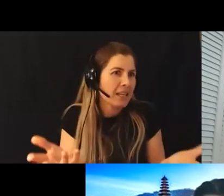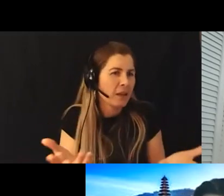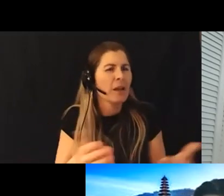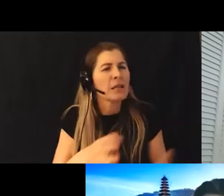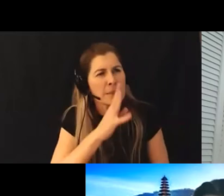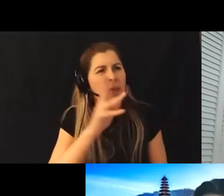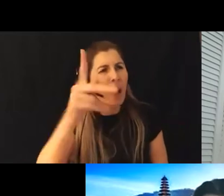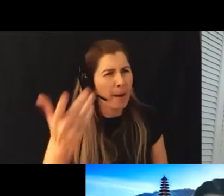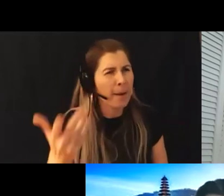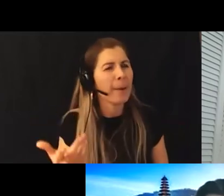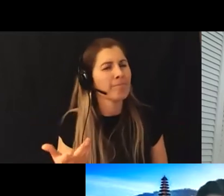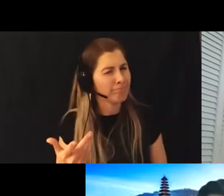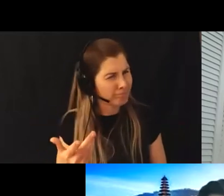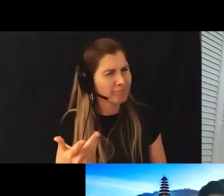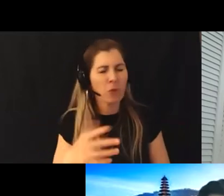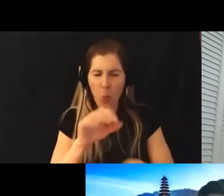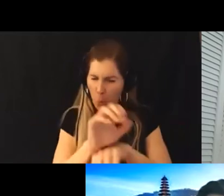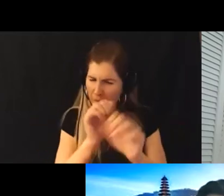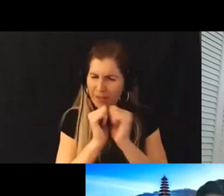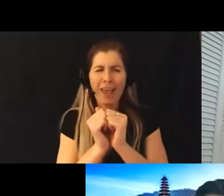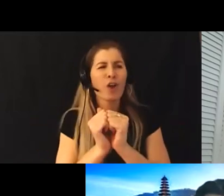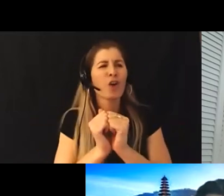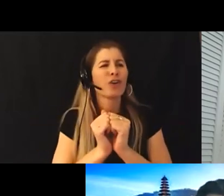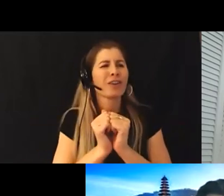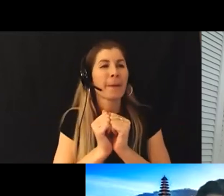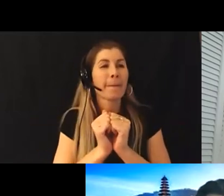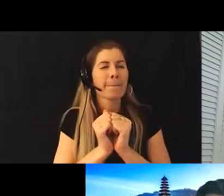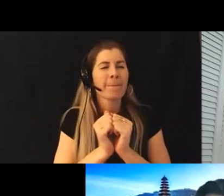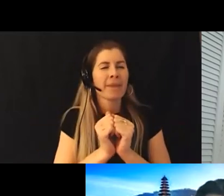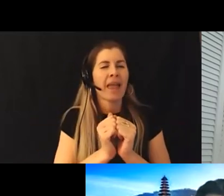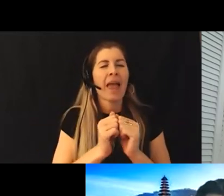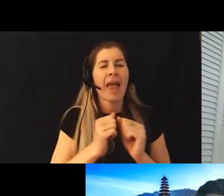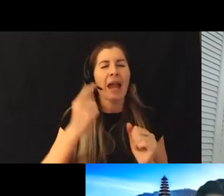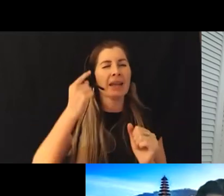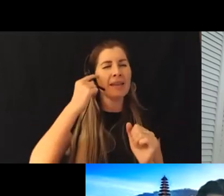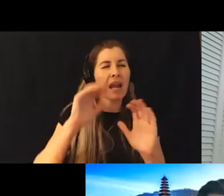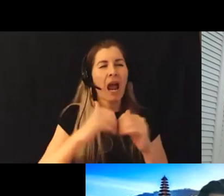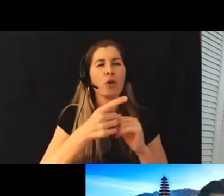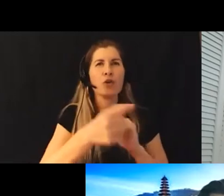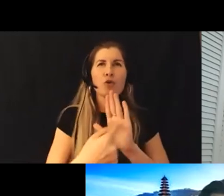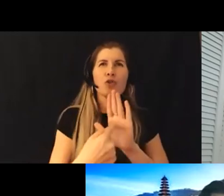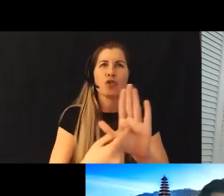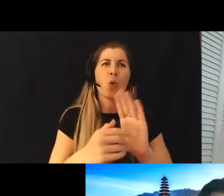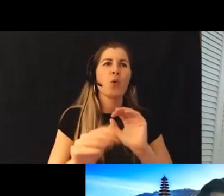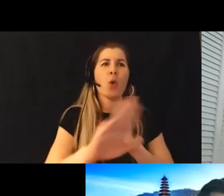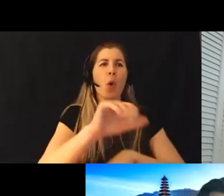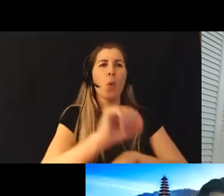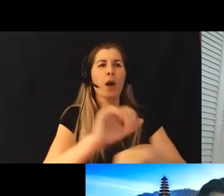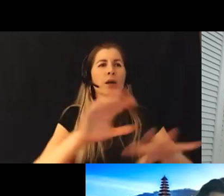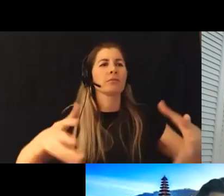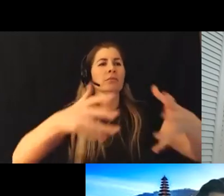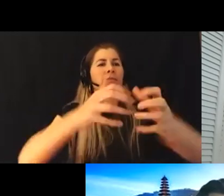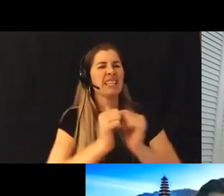speak out, work together, and really think about the ways that you can just display that work together. It sounds like that's